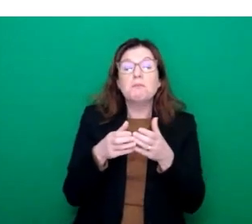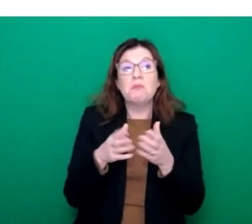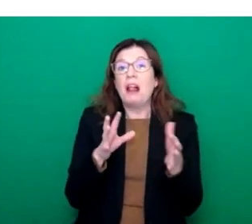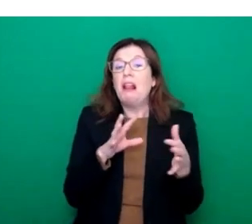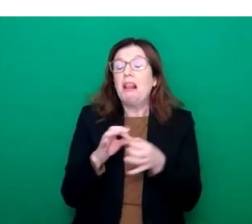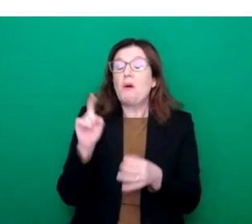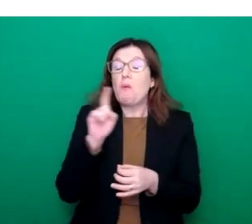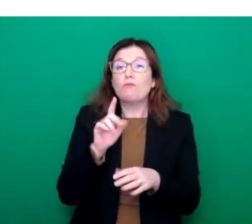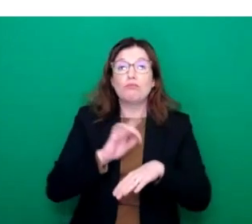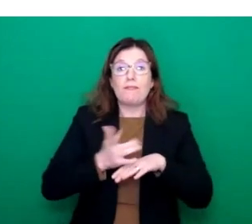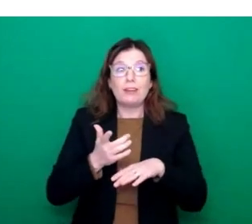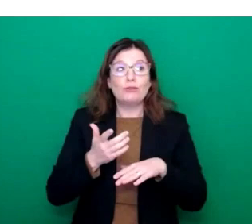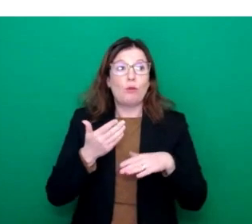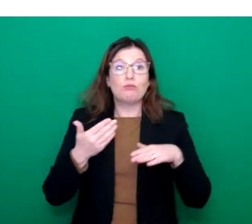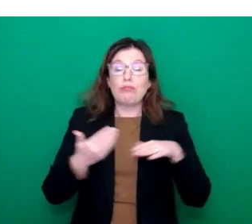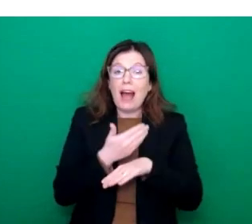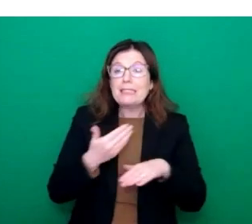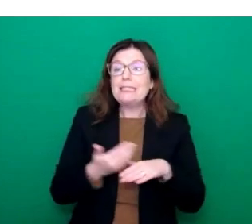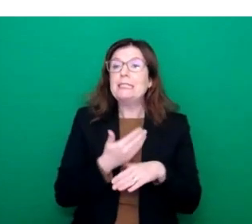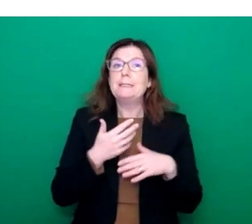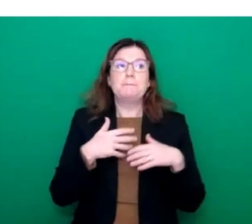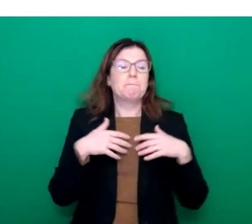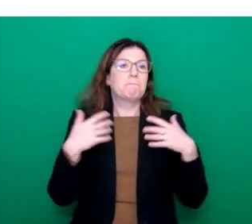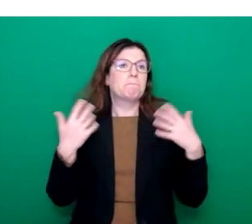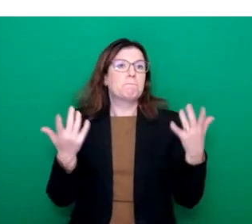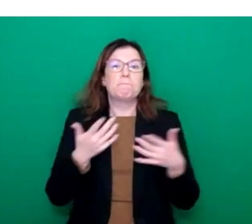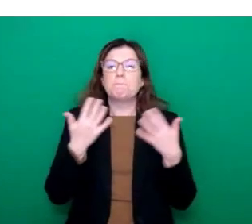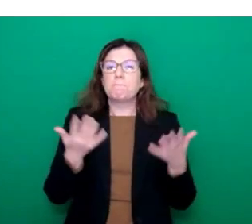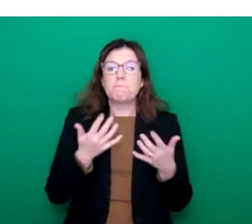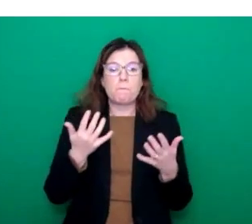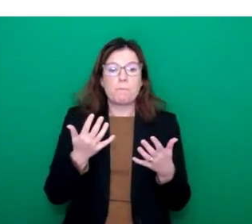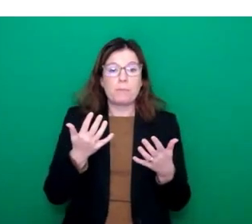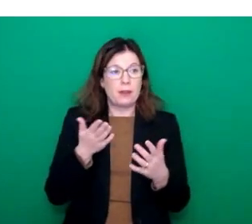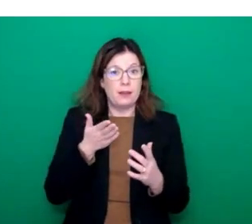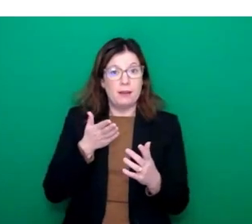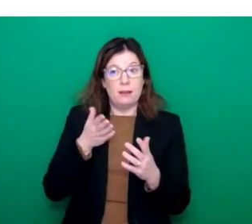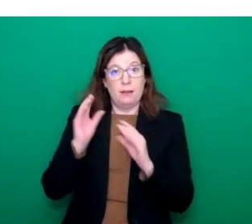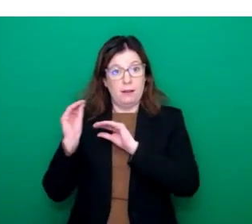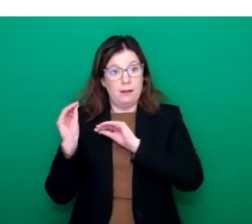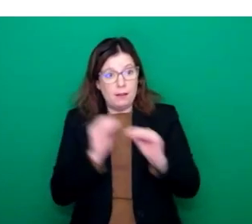practice, focus on and indeed targeting the